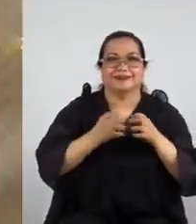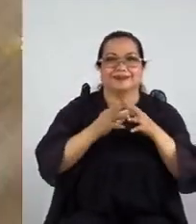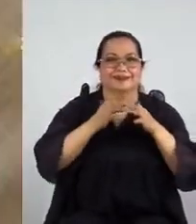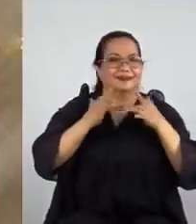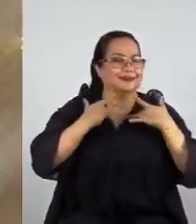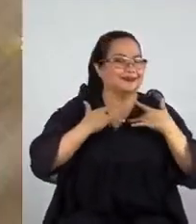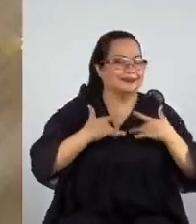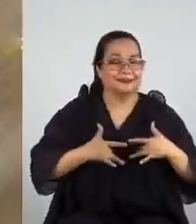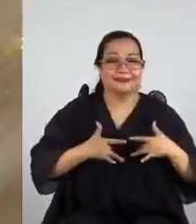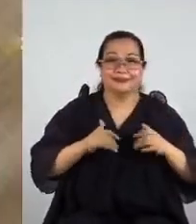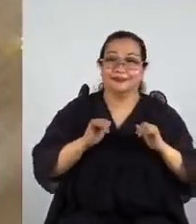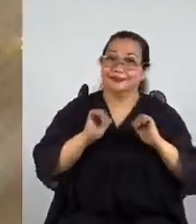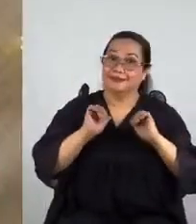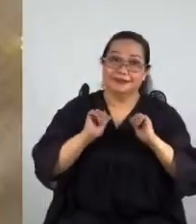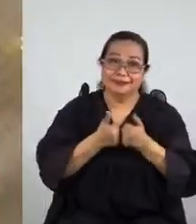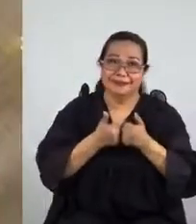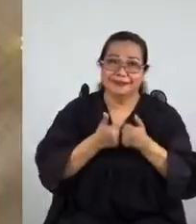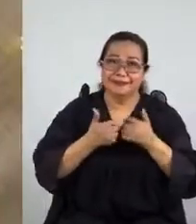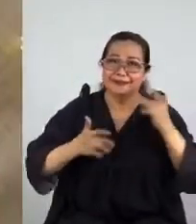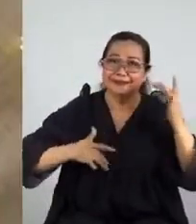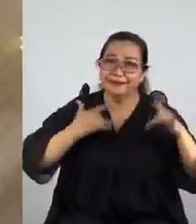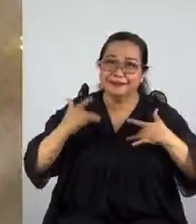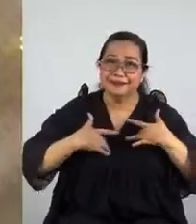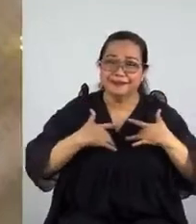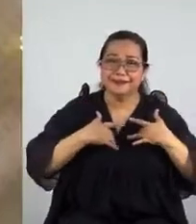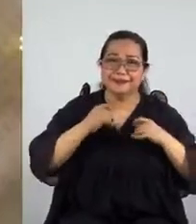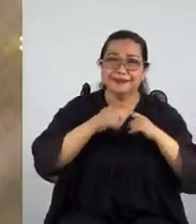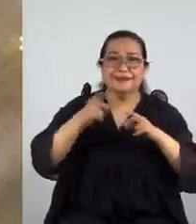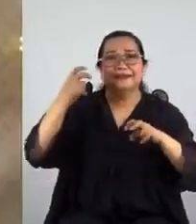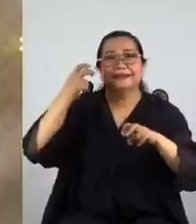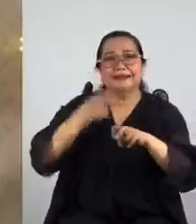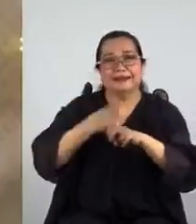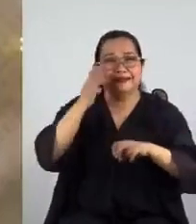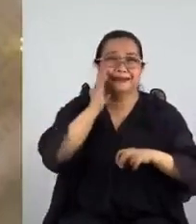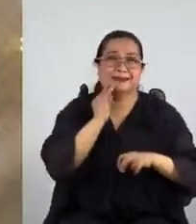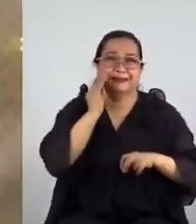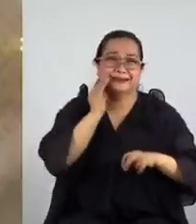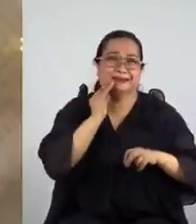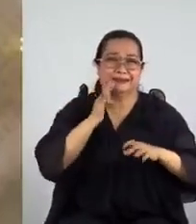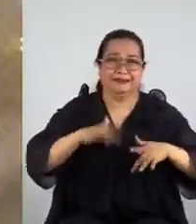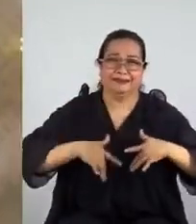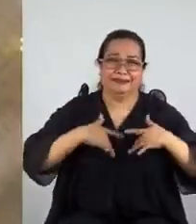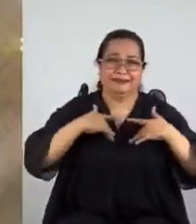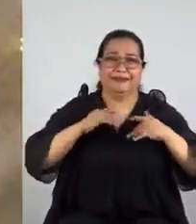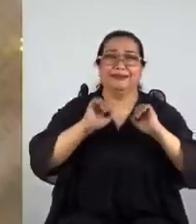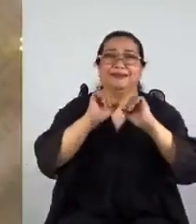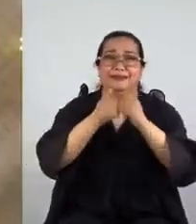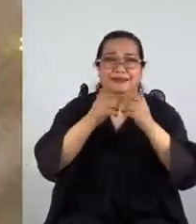How can you have joy when you are in a hard place? How?